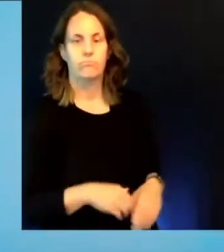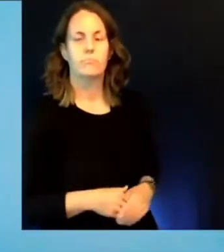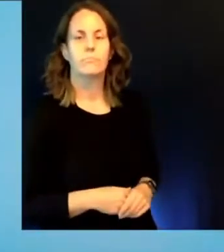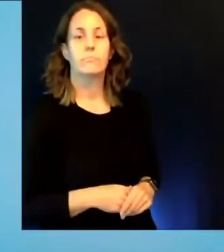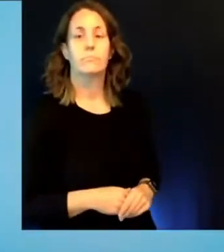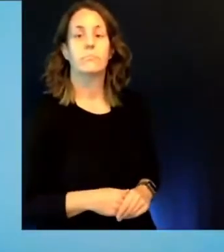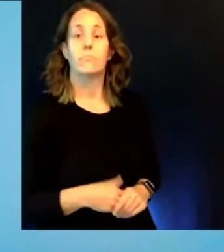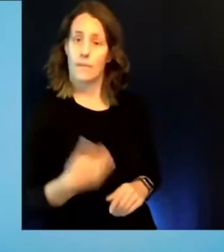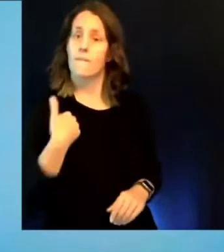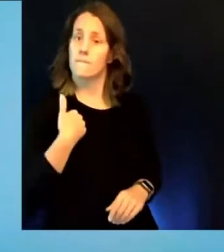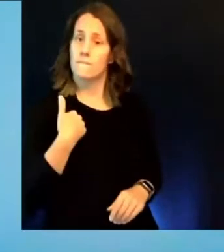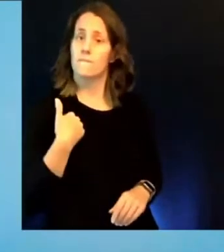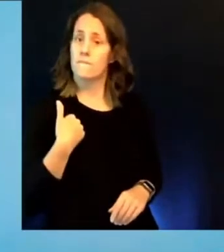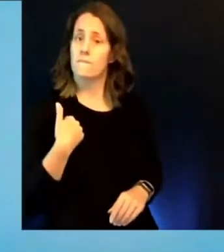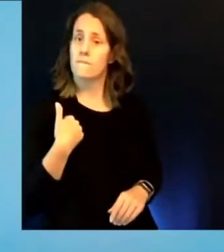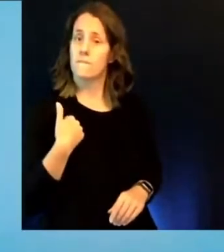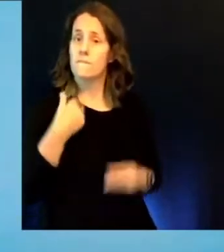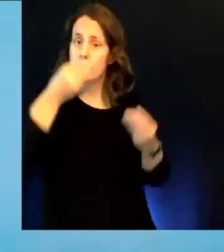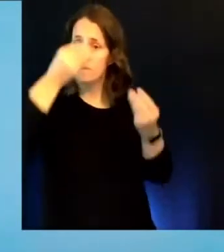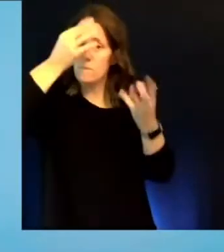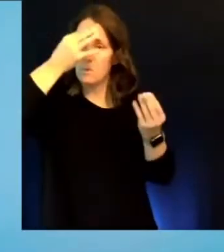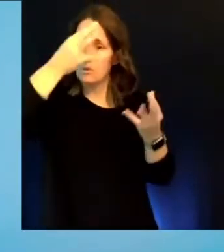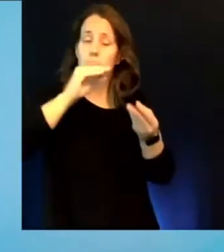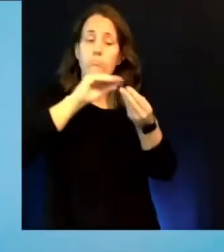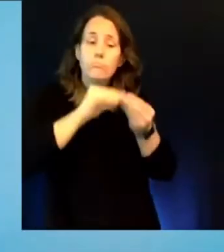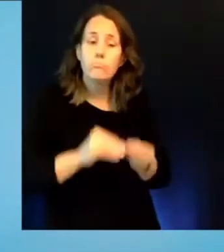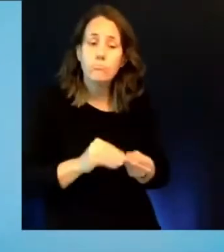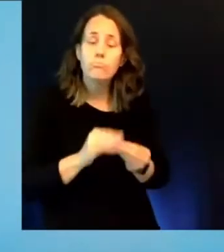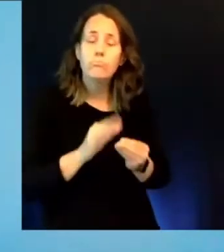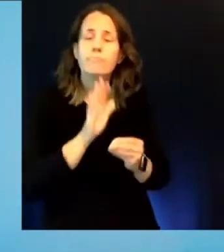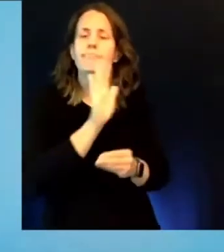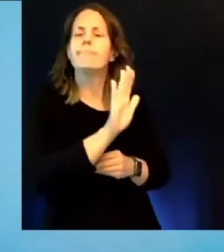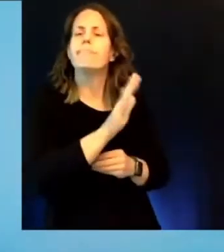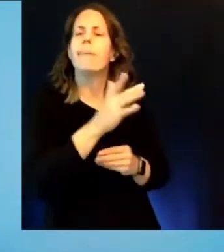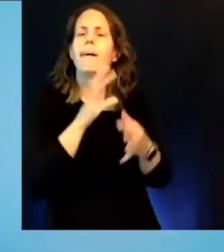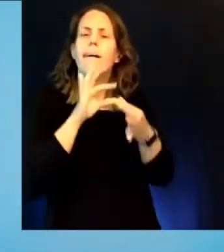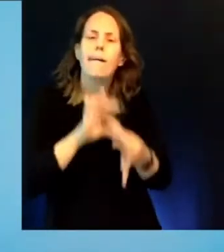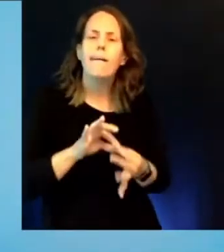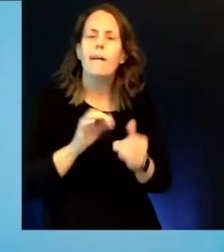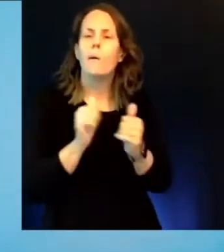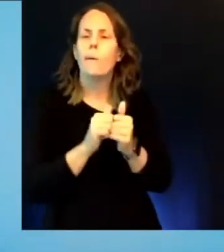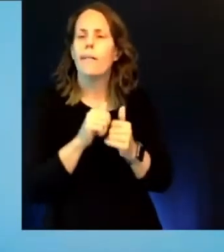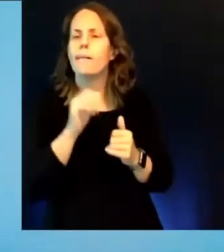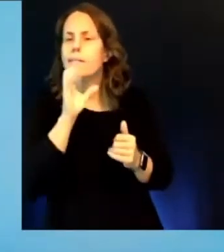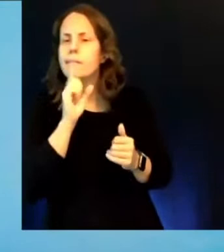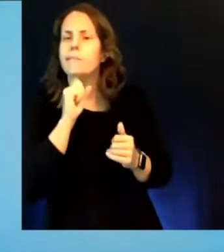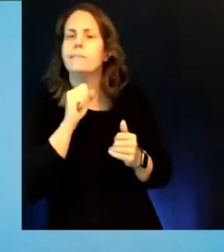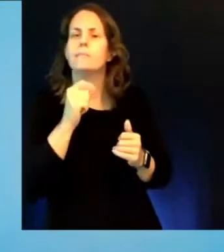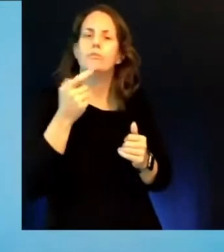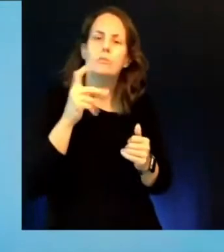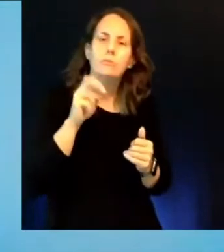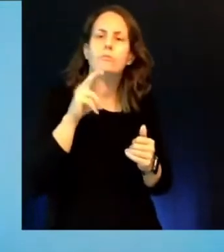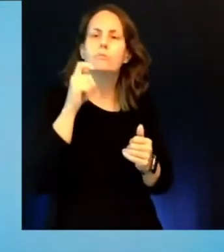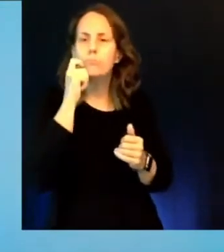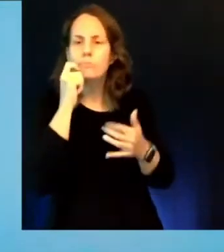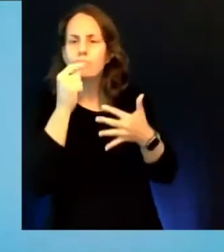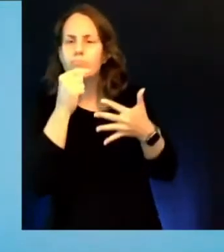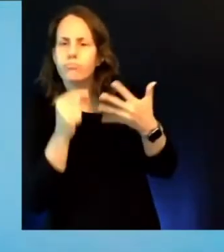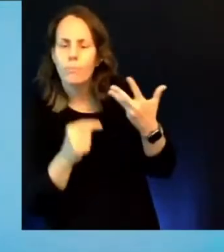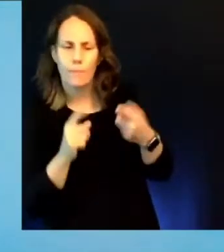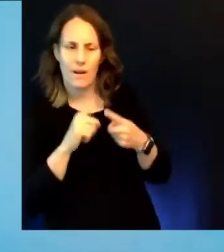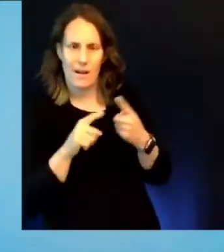these cases, and we are actually looking at some possibilities of showing some different age data in the